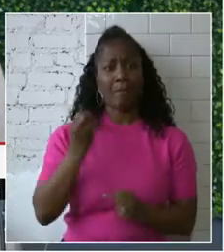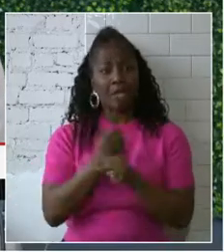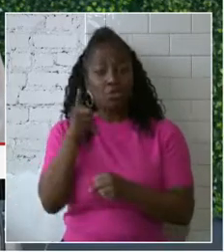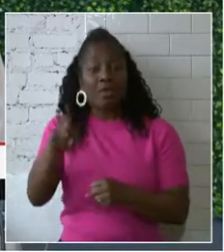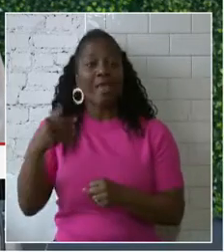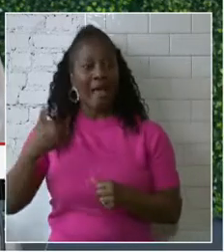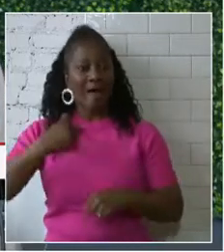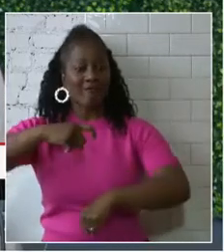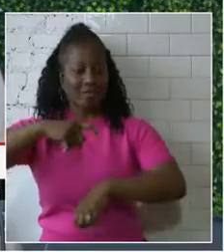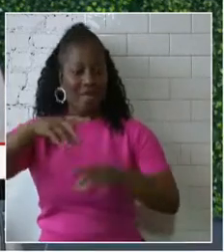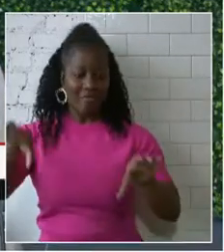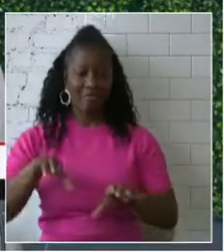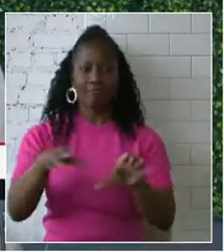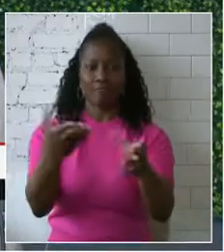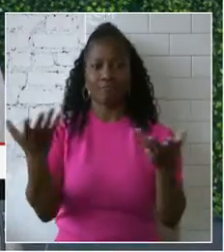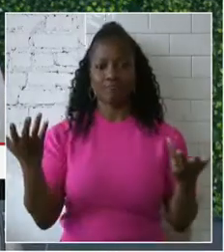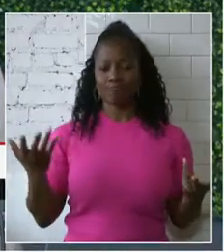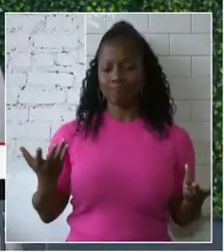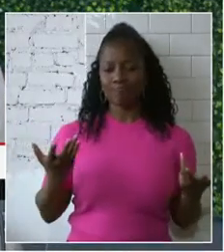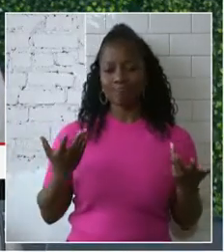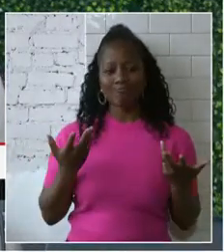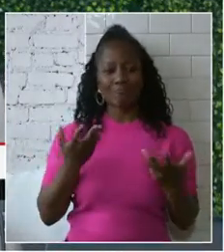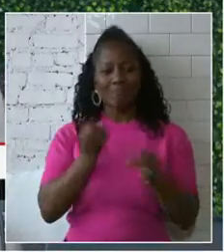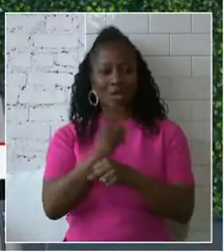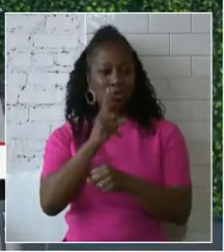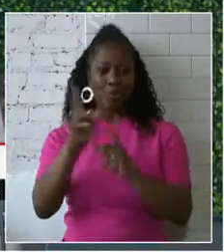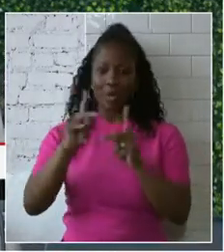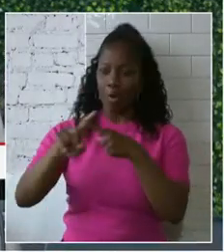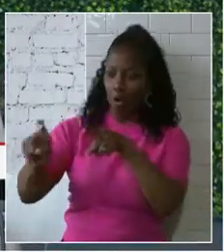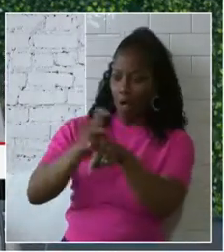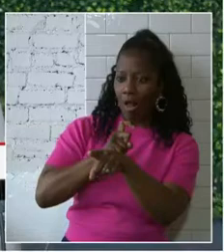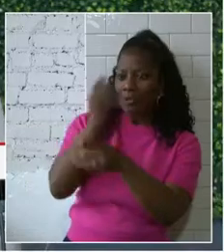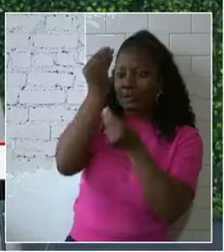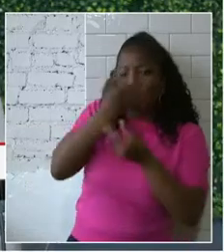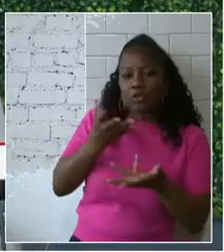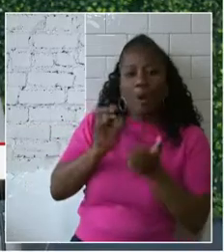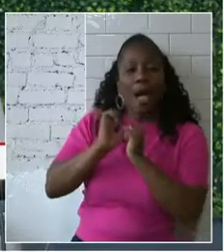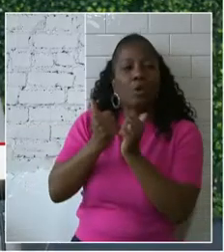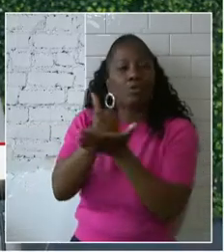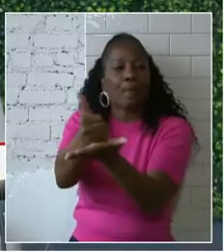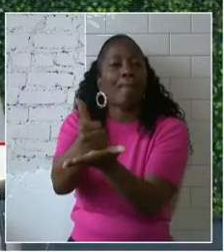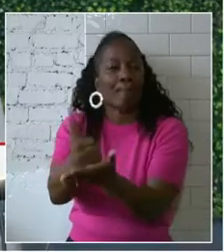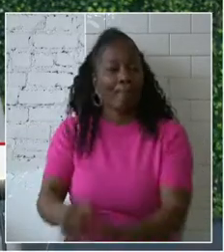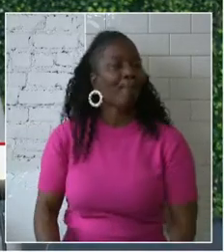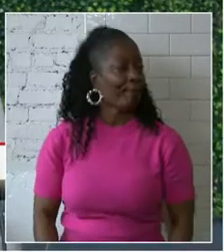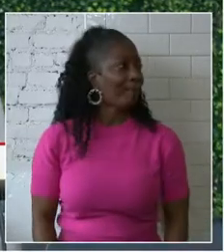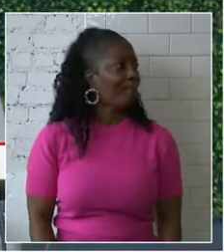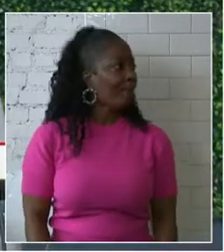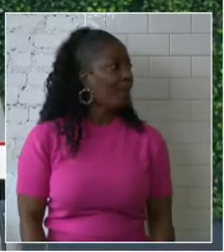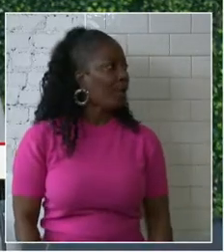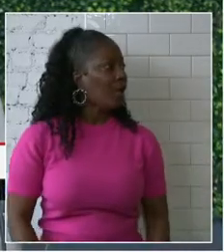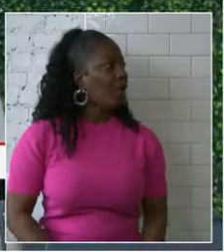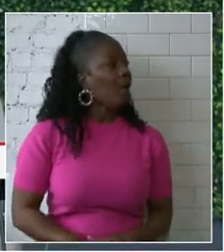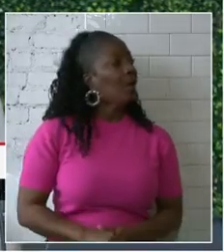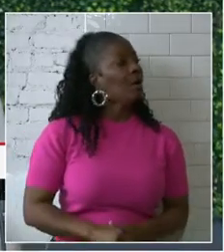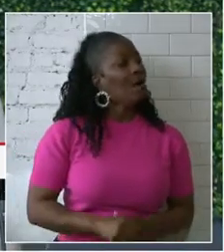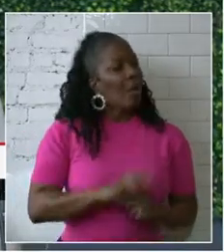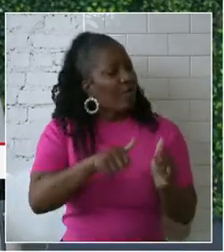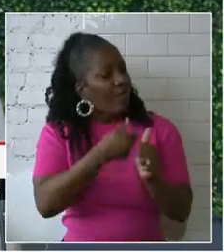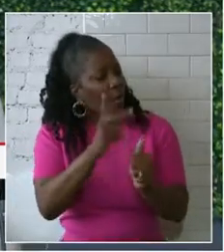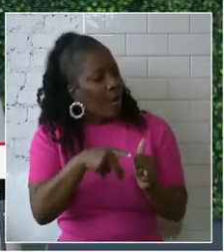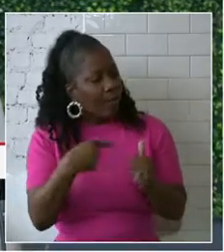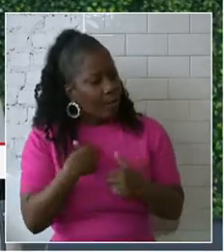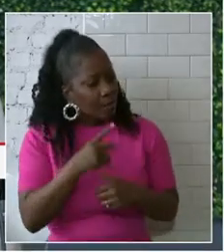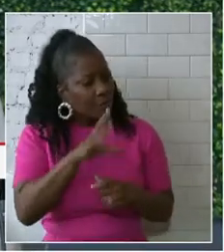occupied or that people are calling us to say that they need help. Follow up to that, if I can, on the officers.